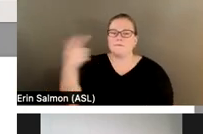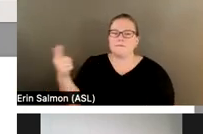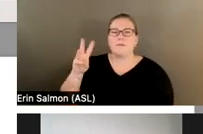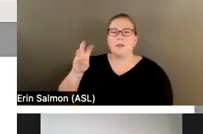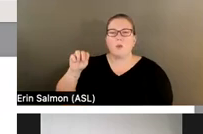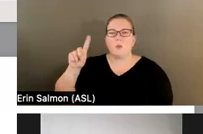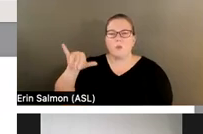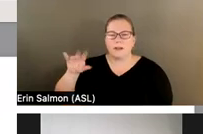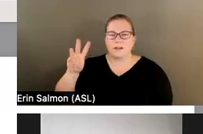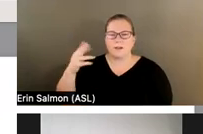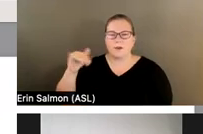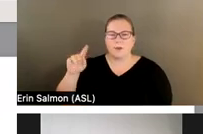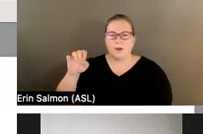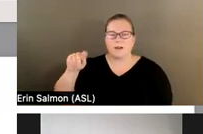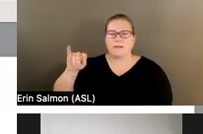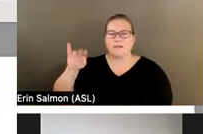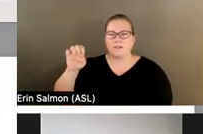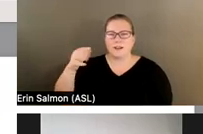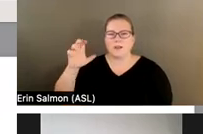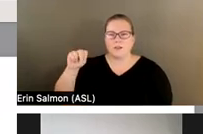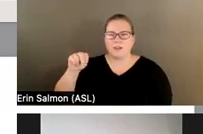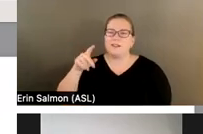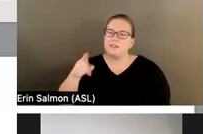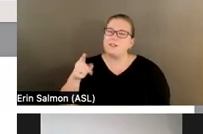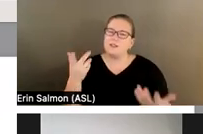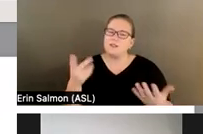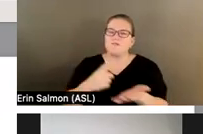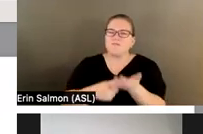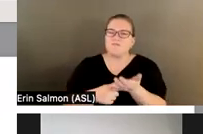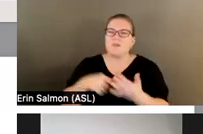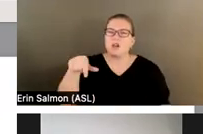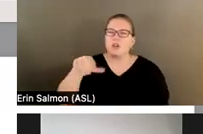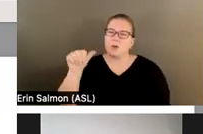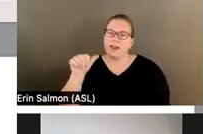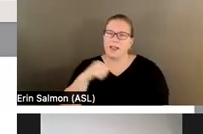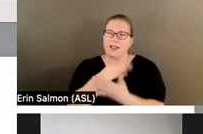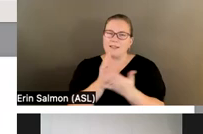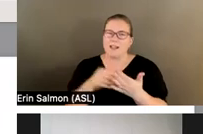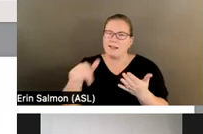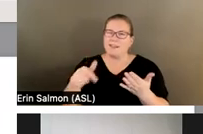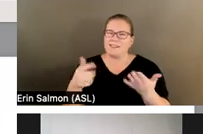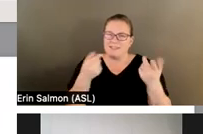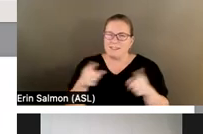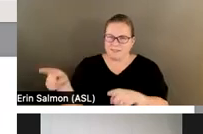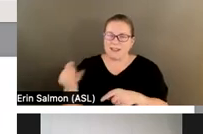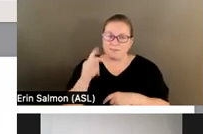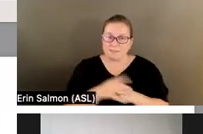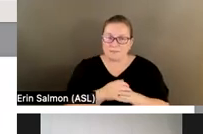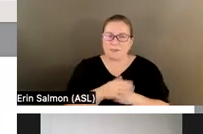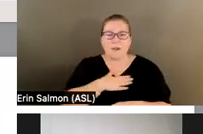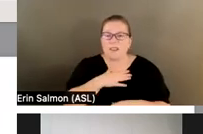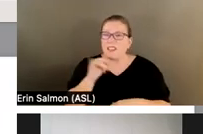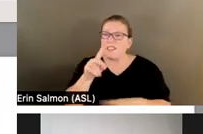is going to walk us through a Q&A segment of this event. So please use the